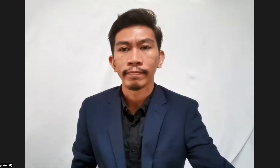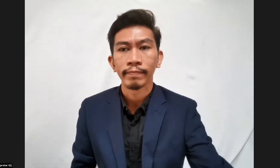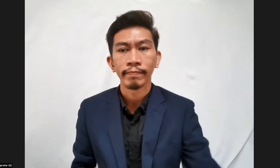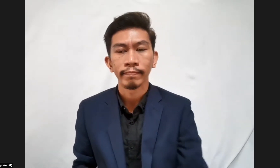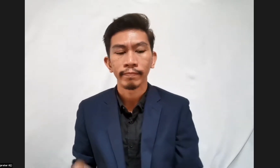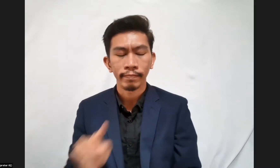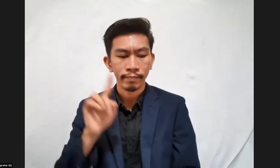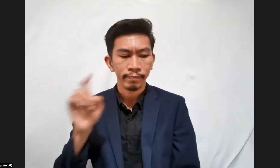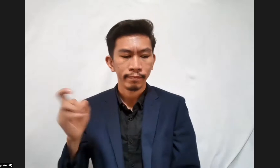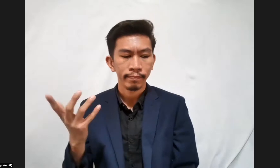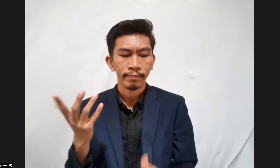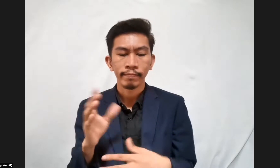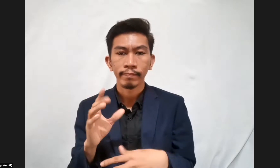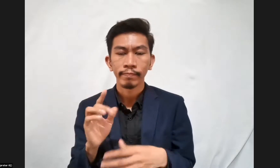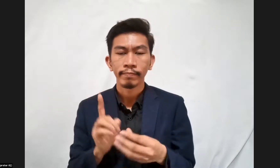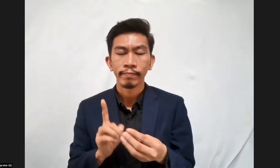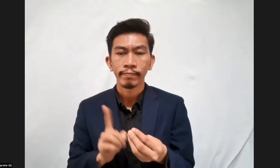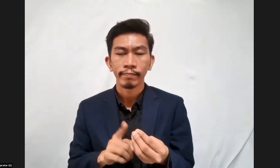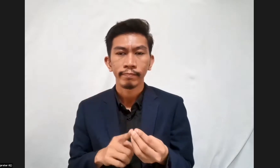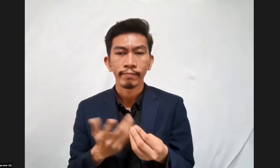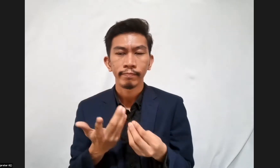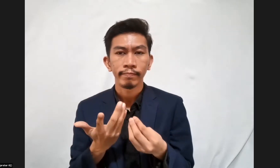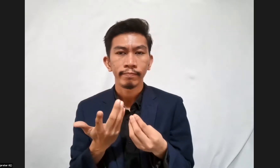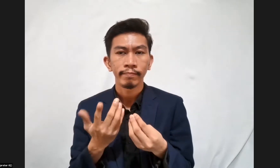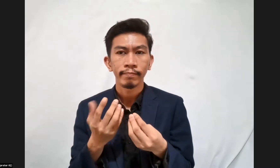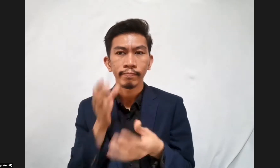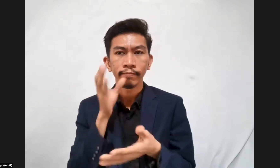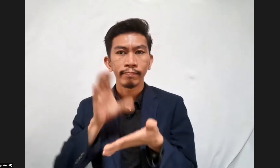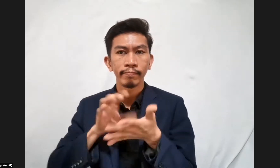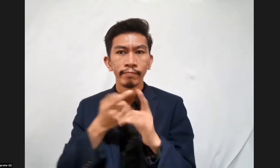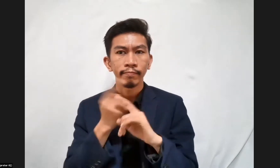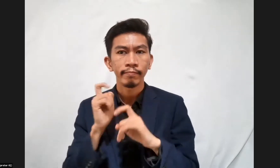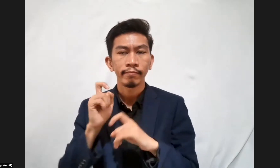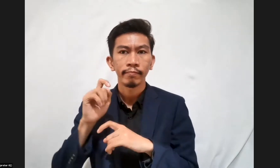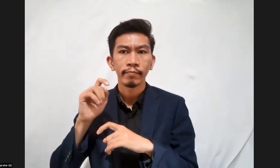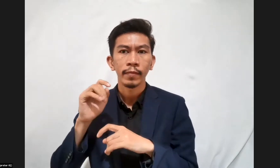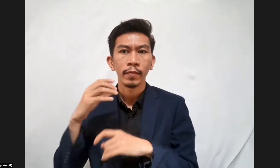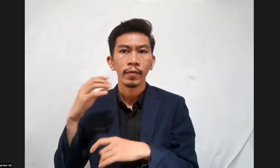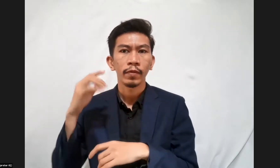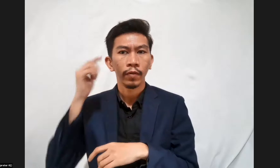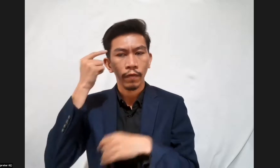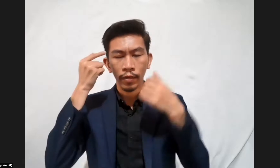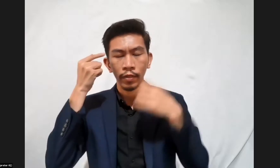This is a comment and a question from Governor Obet Pagdanganan.